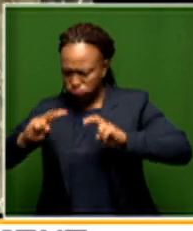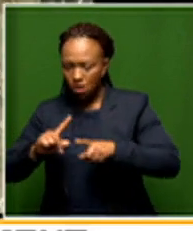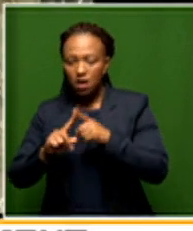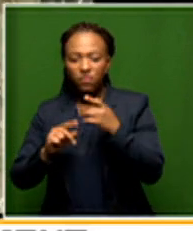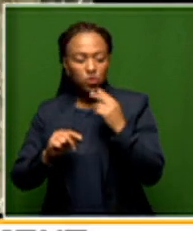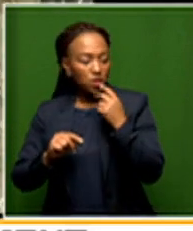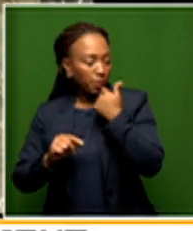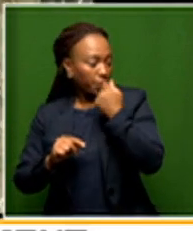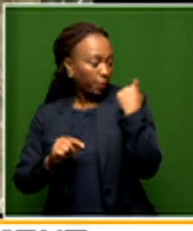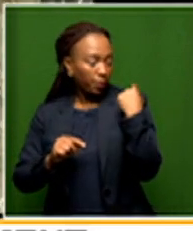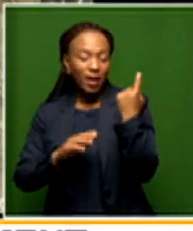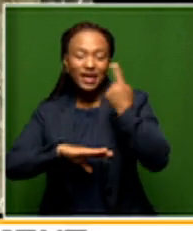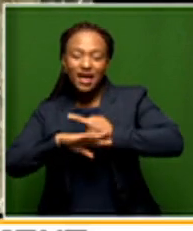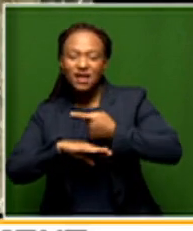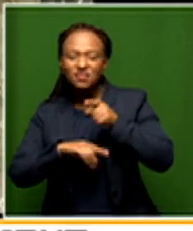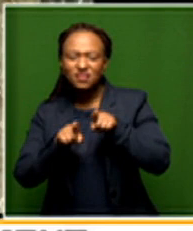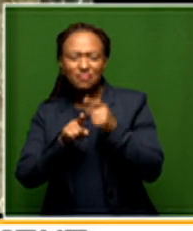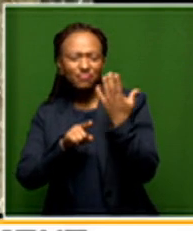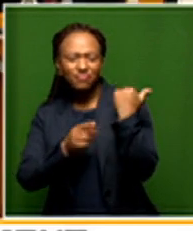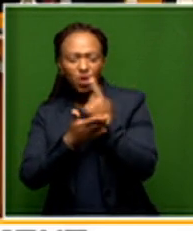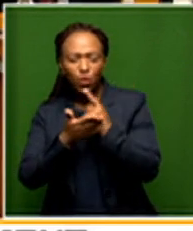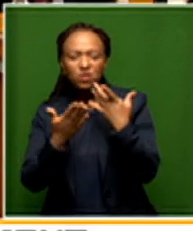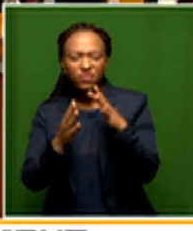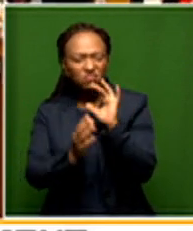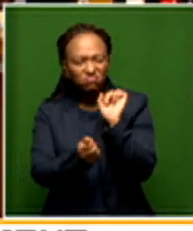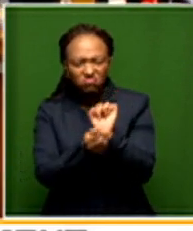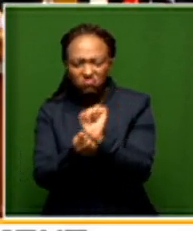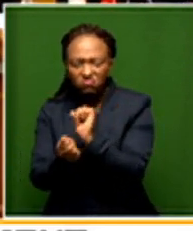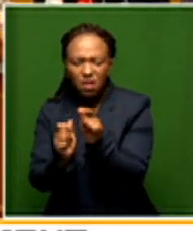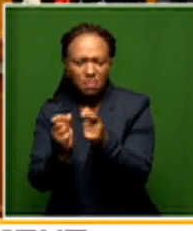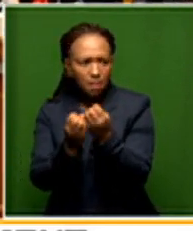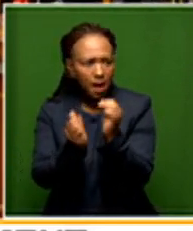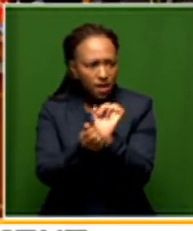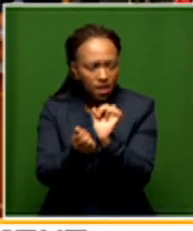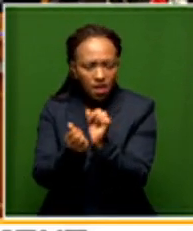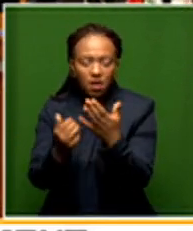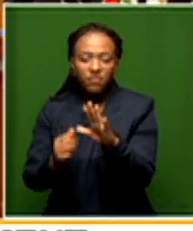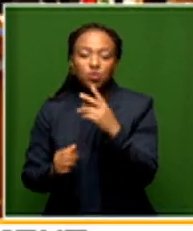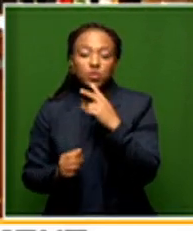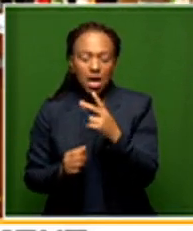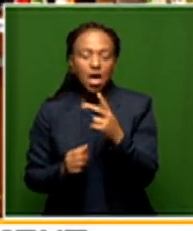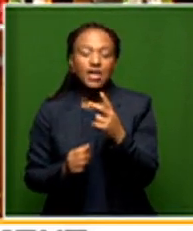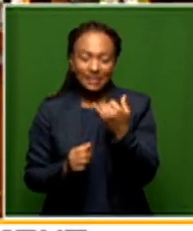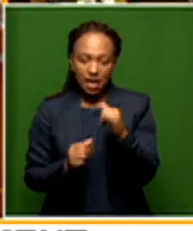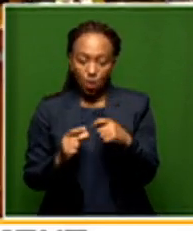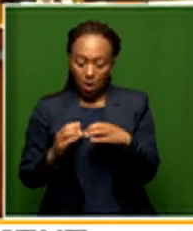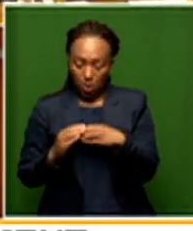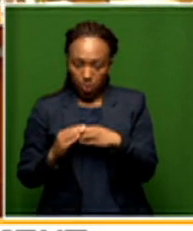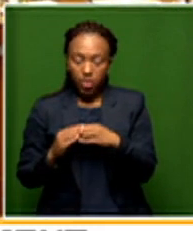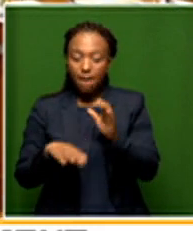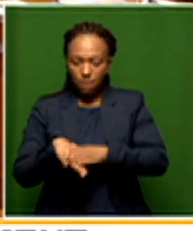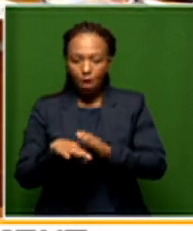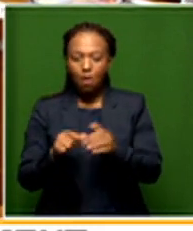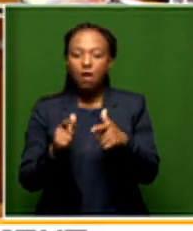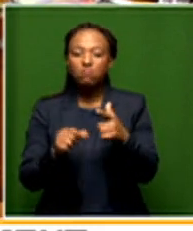in recent days and weeks. And when she said yesterday that this is, you know, a tiny pinprick on a massive iceberg, you know, I think